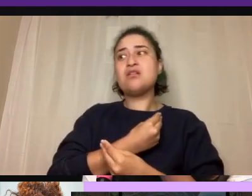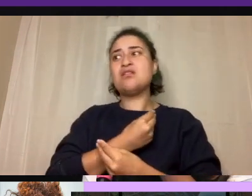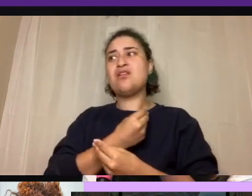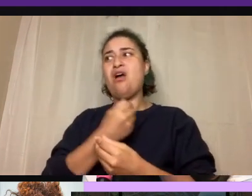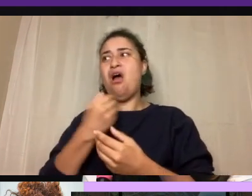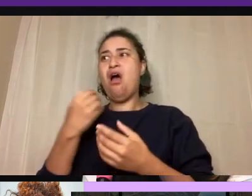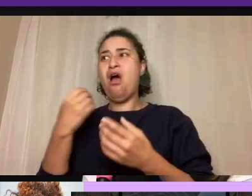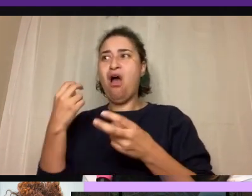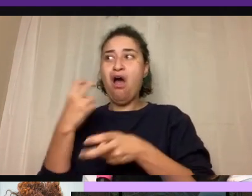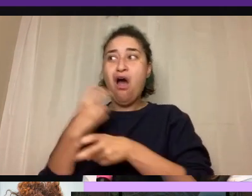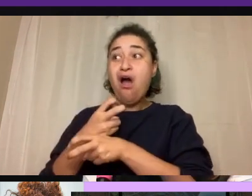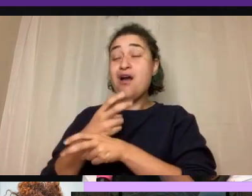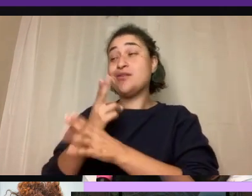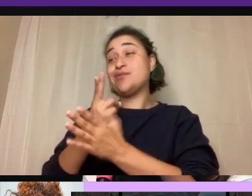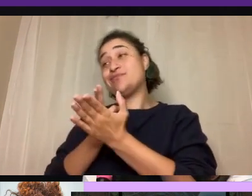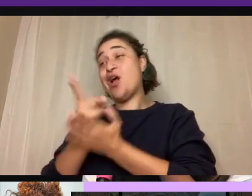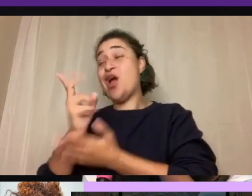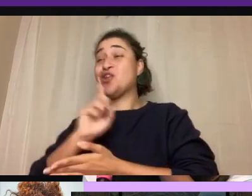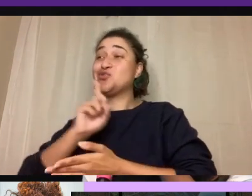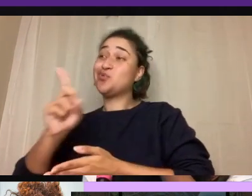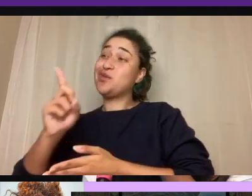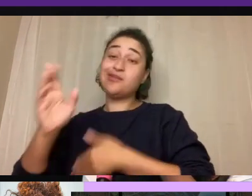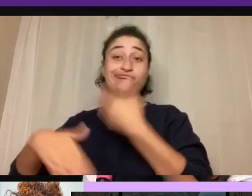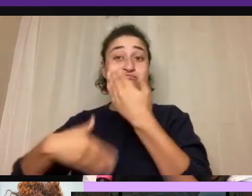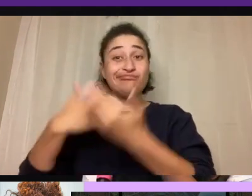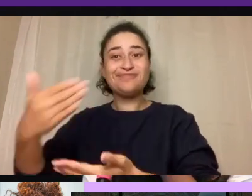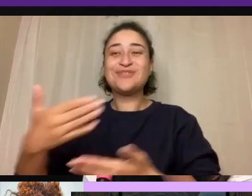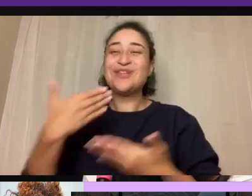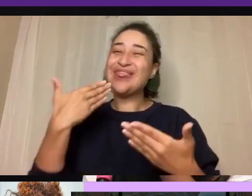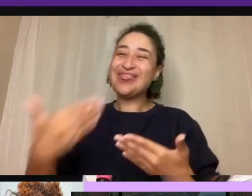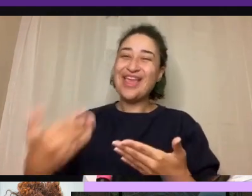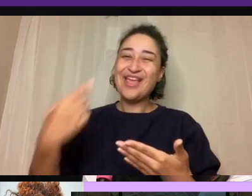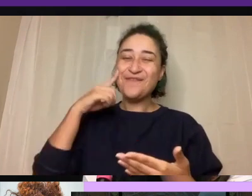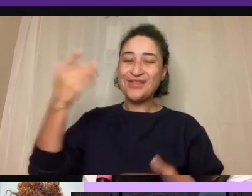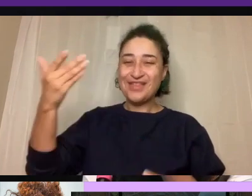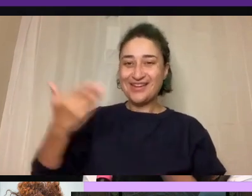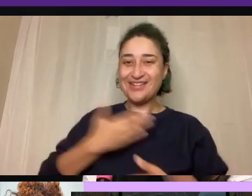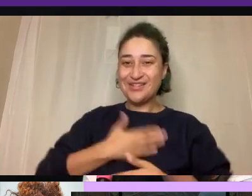real and raw. And thank you for the introduction, too. I appreciate it.